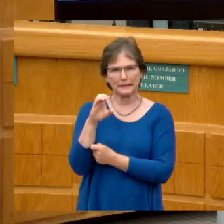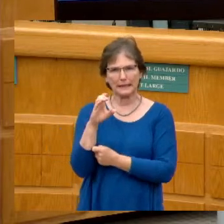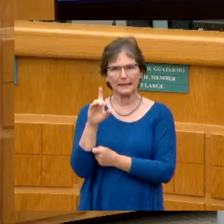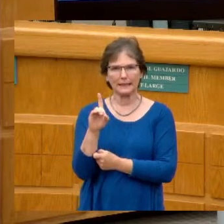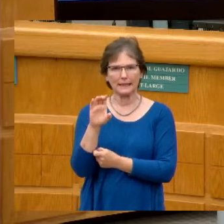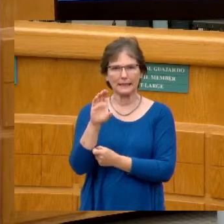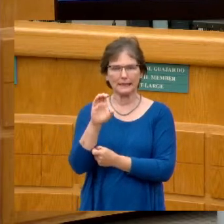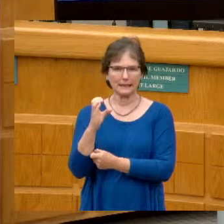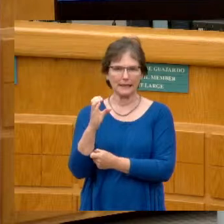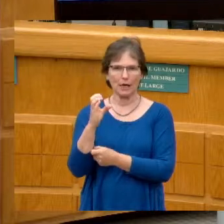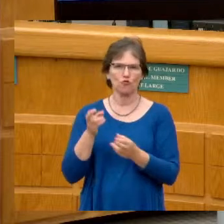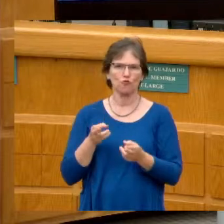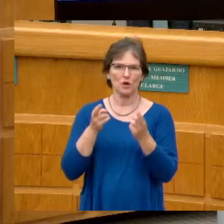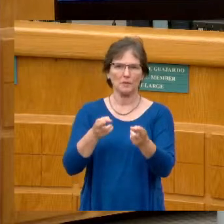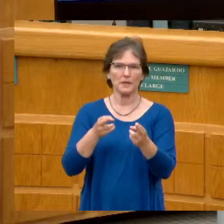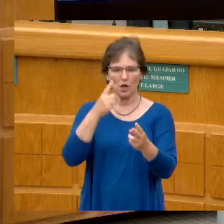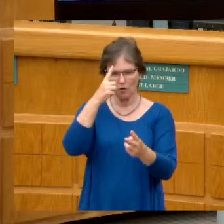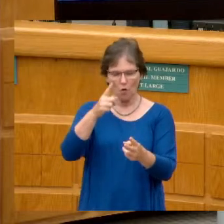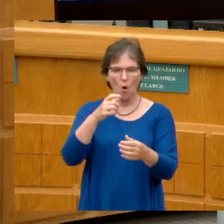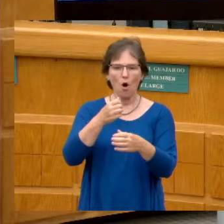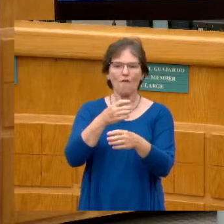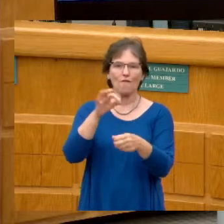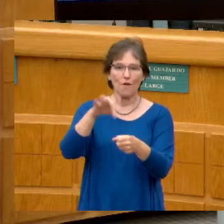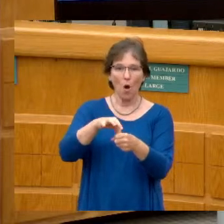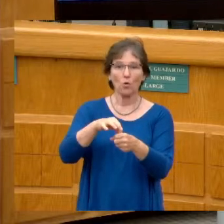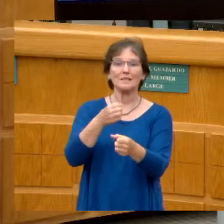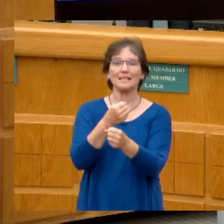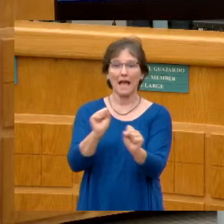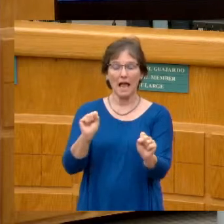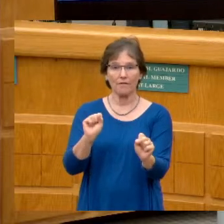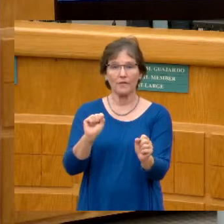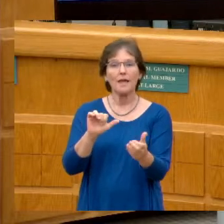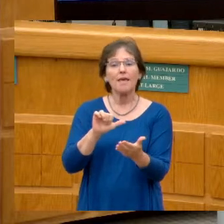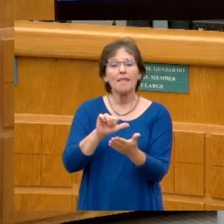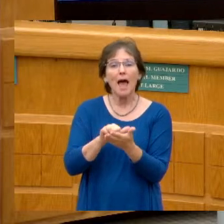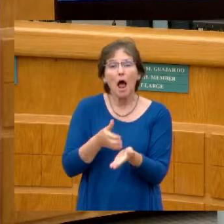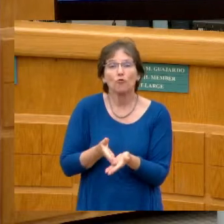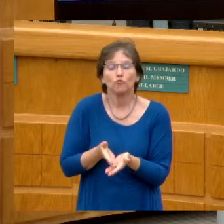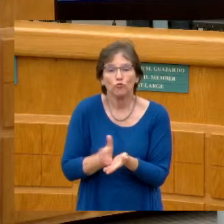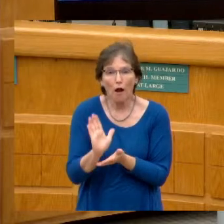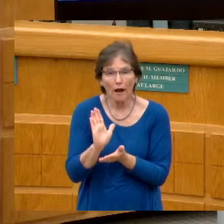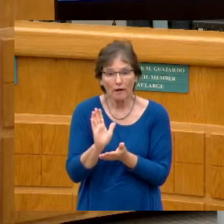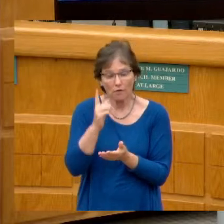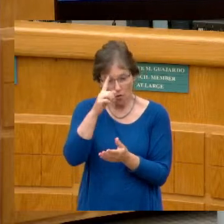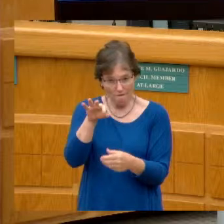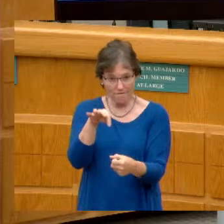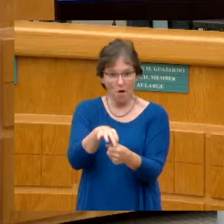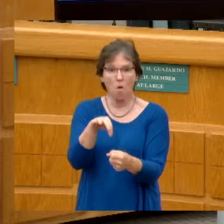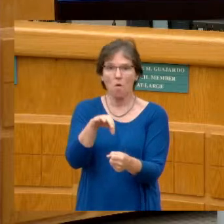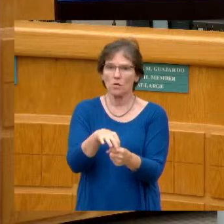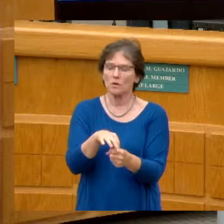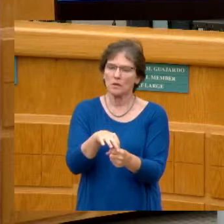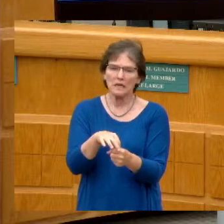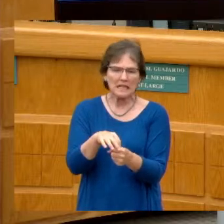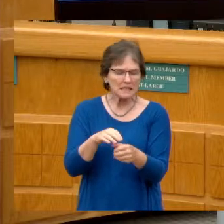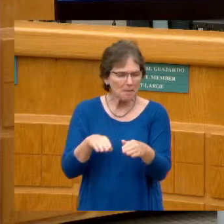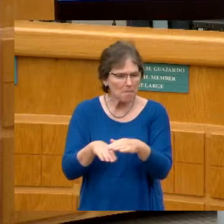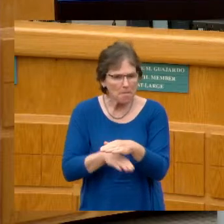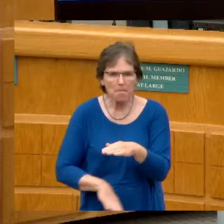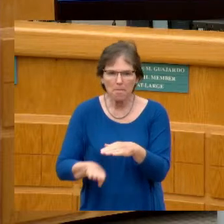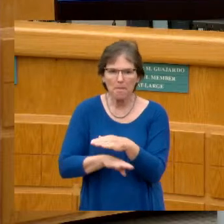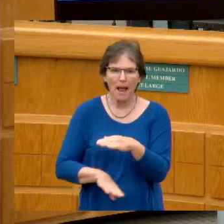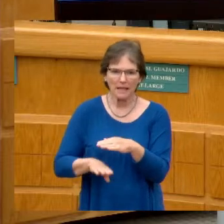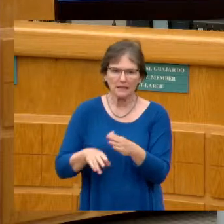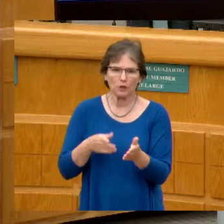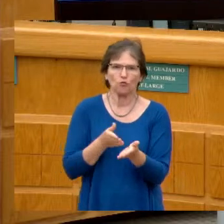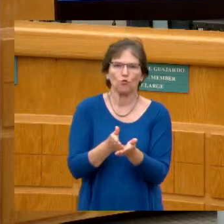in-person voting and absentee voting and how to do it in a safe and healthy way. And we've also have links to other trusted